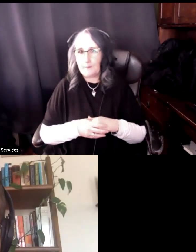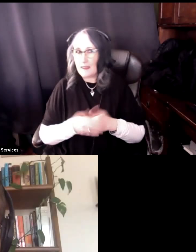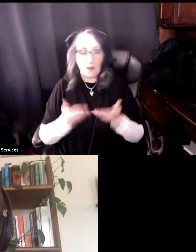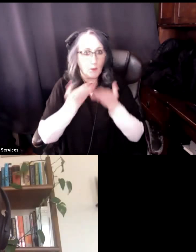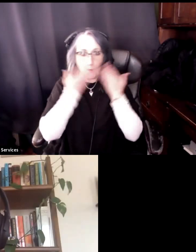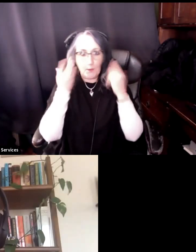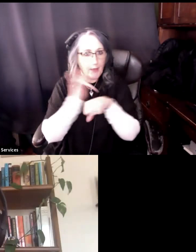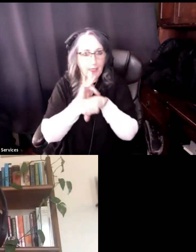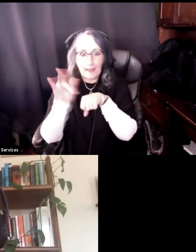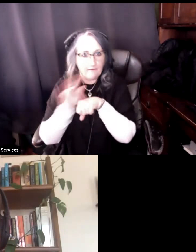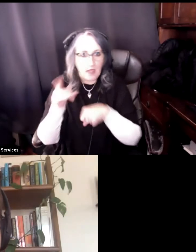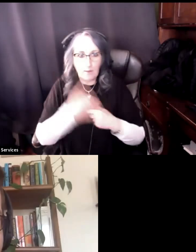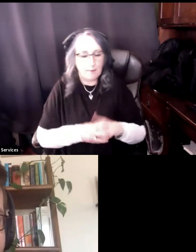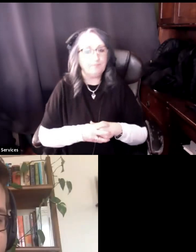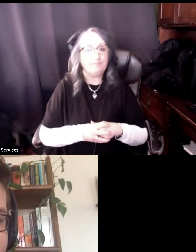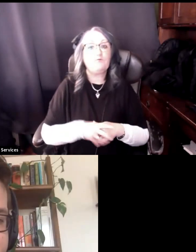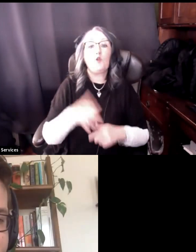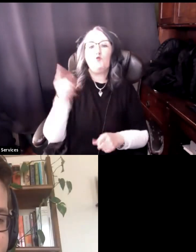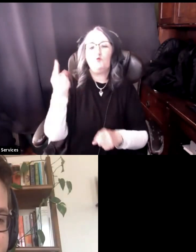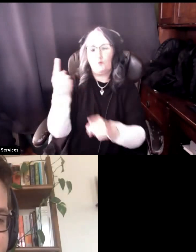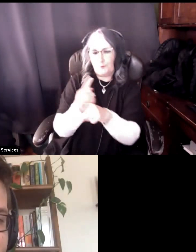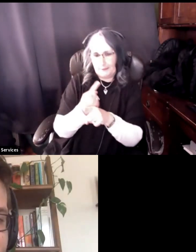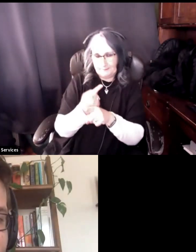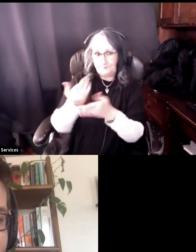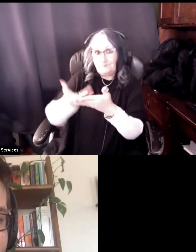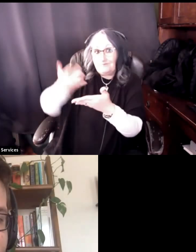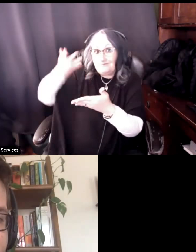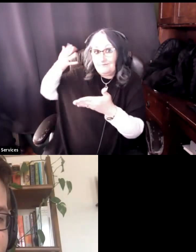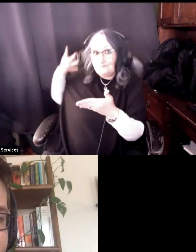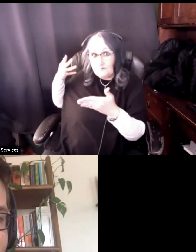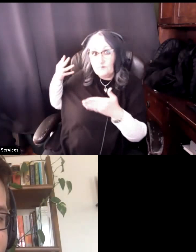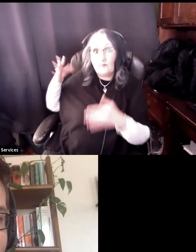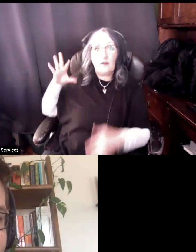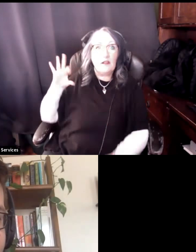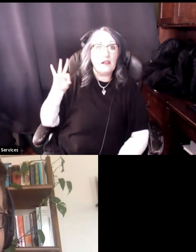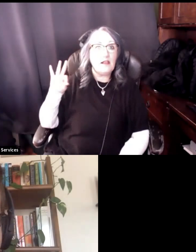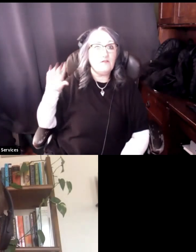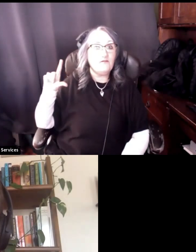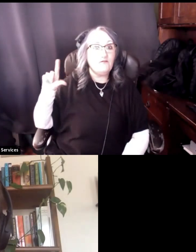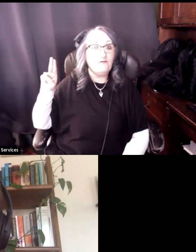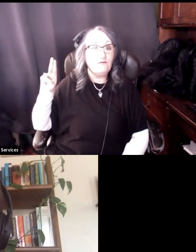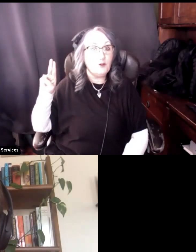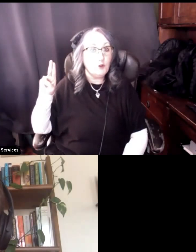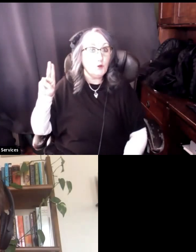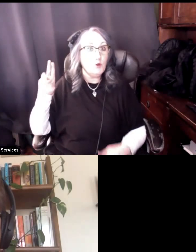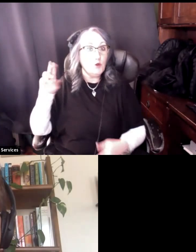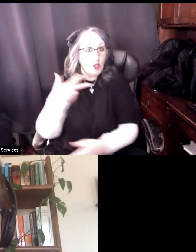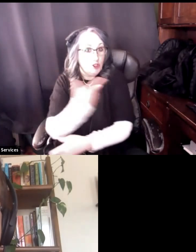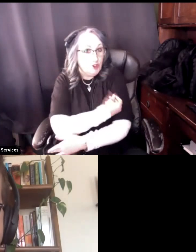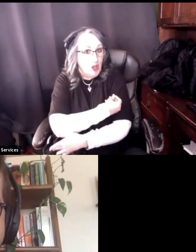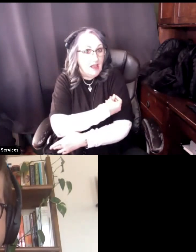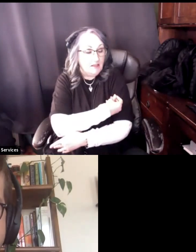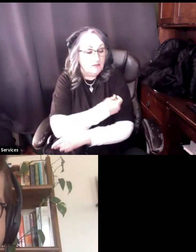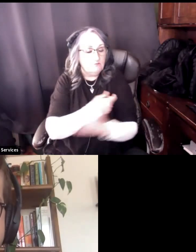Right. Previous history with the flu shot is not a requirement for the COVID